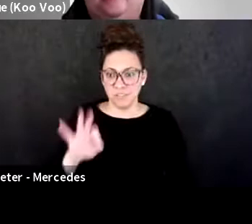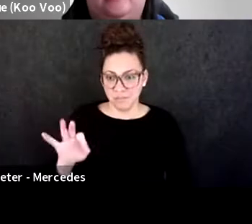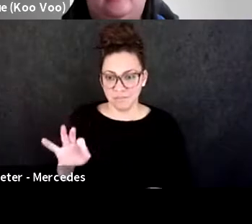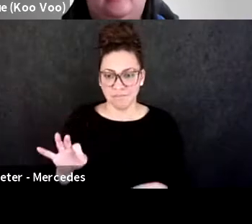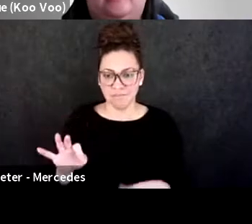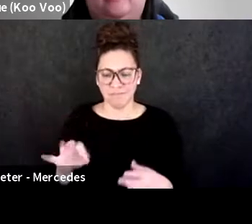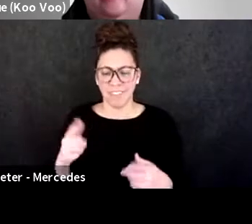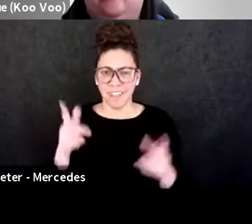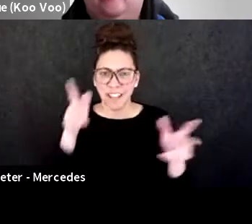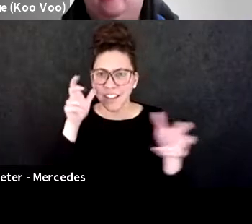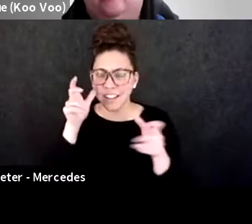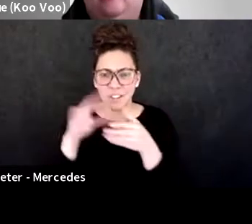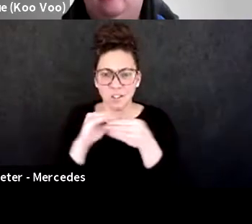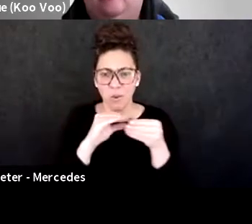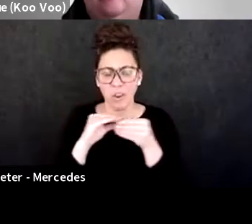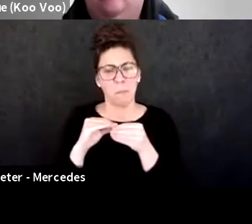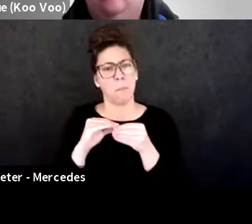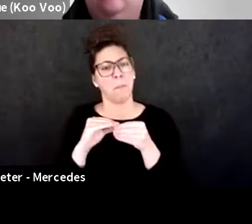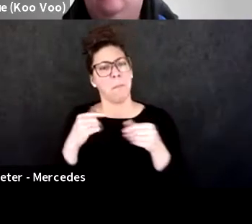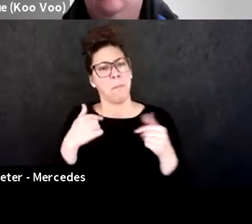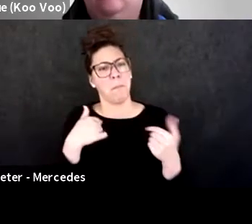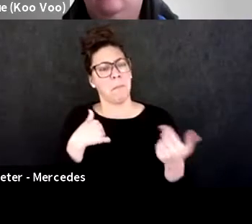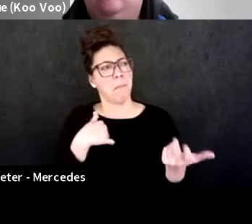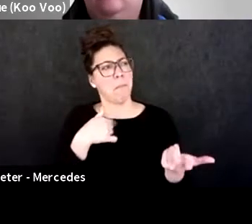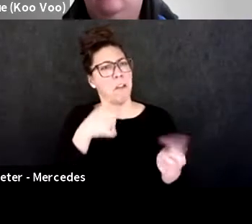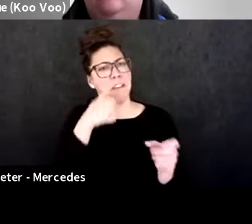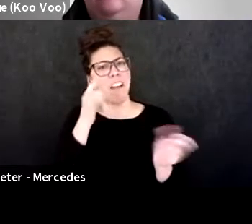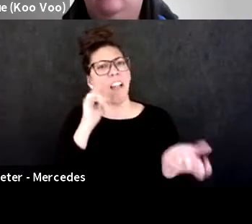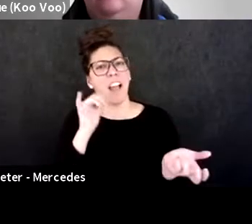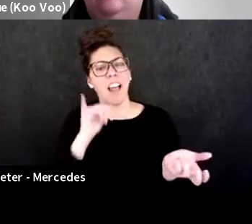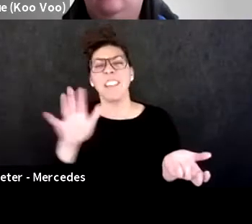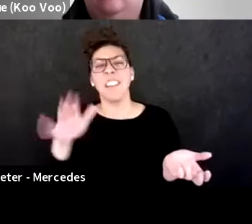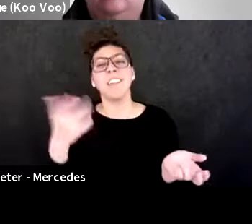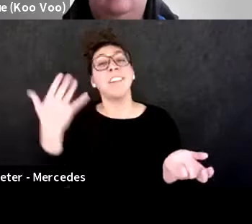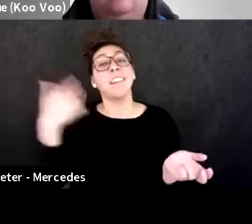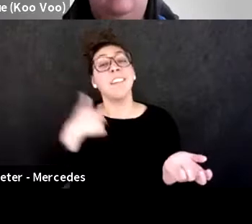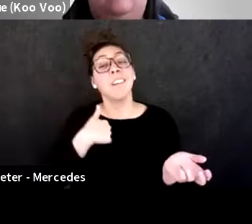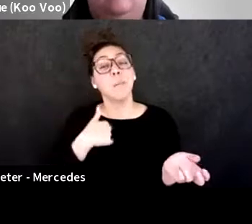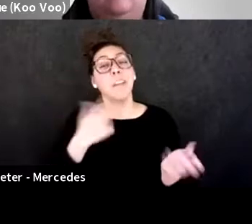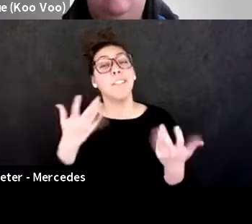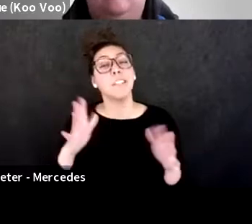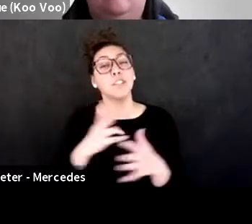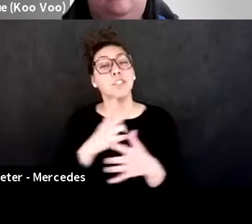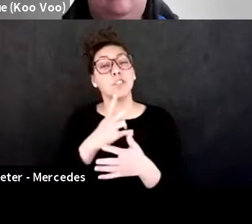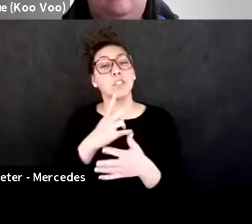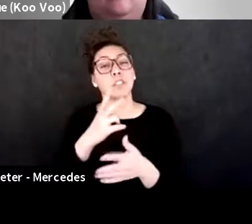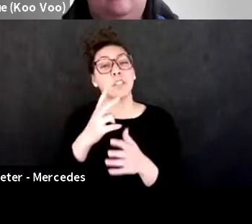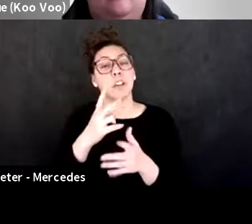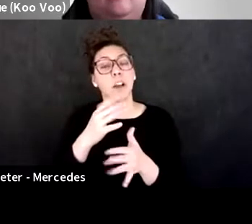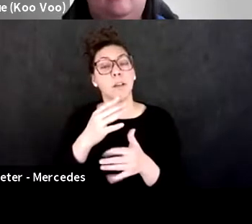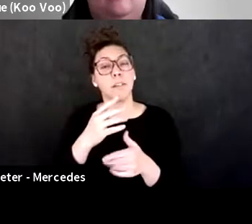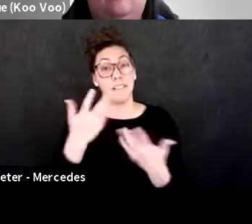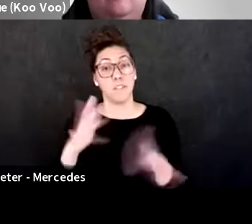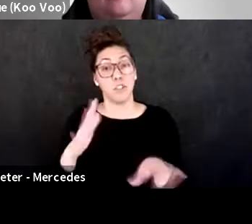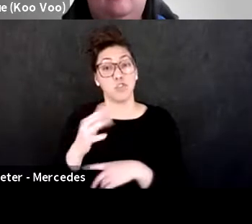like, you know, when I was, after I finished my graduate degree here at Fresno, I moved down to San